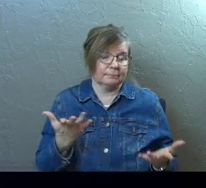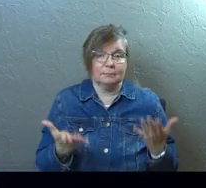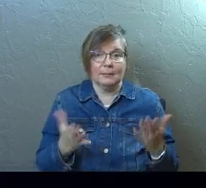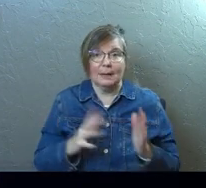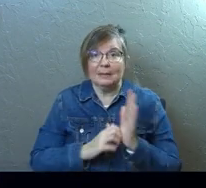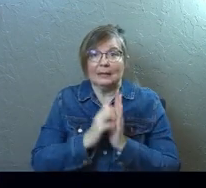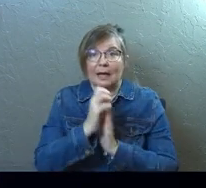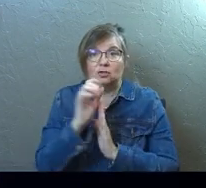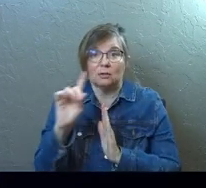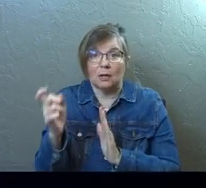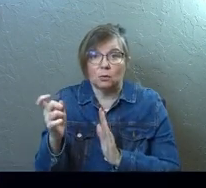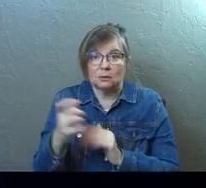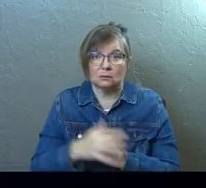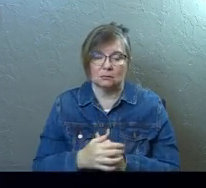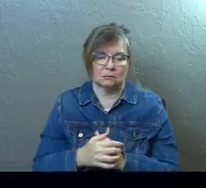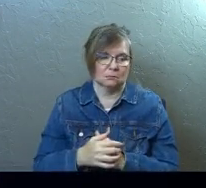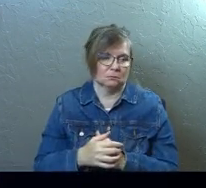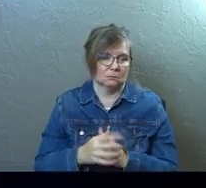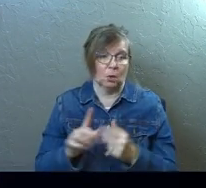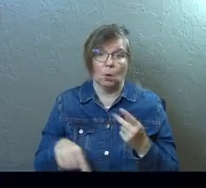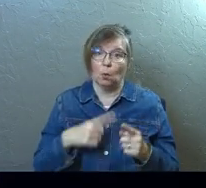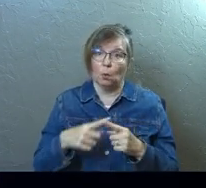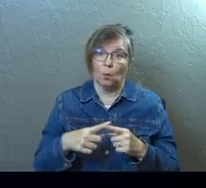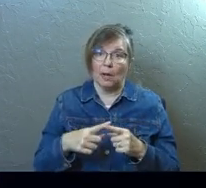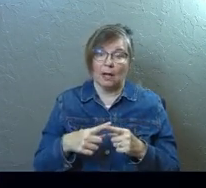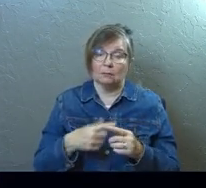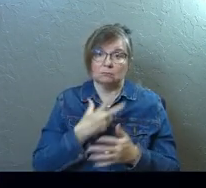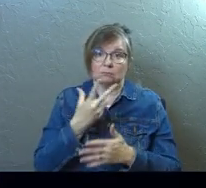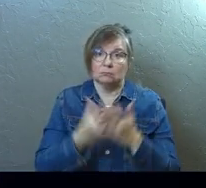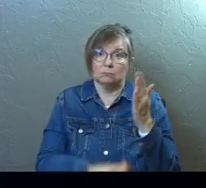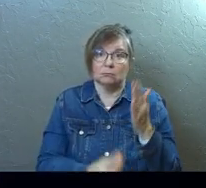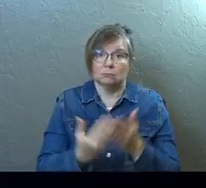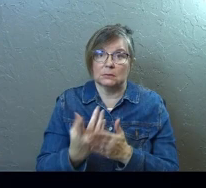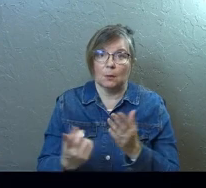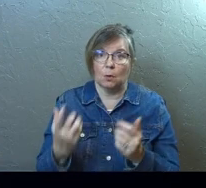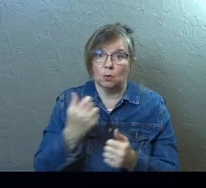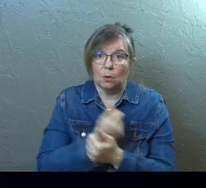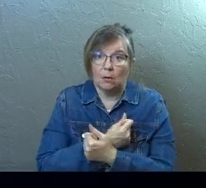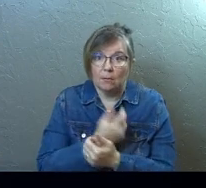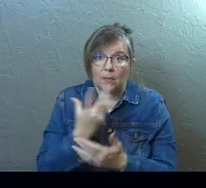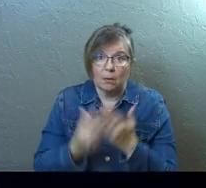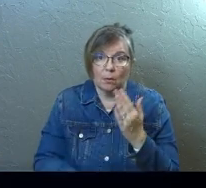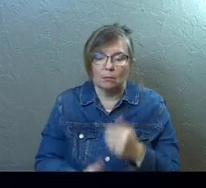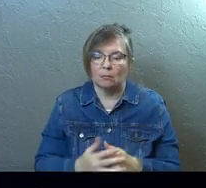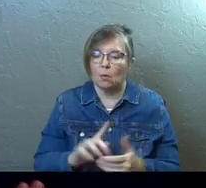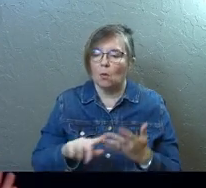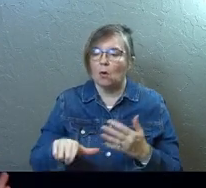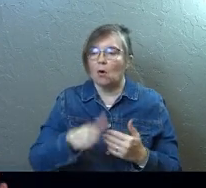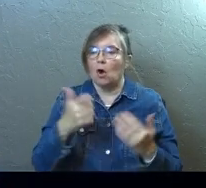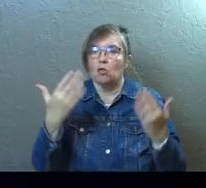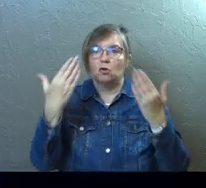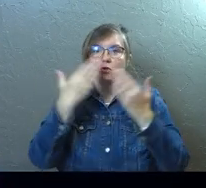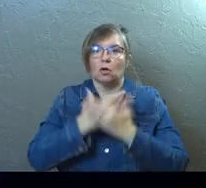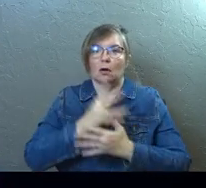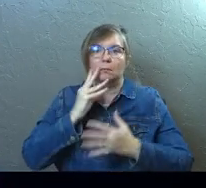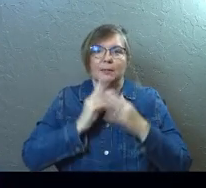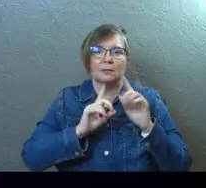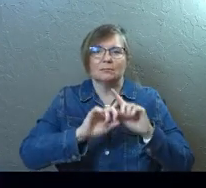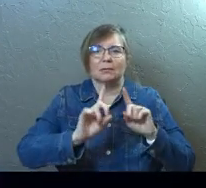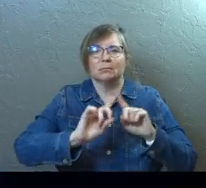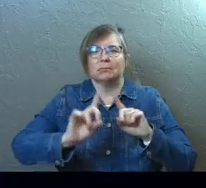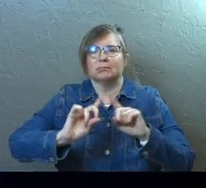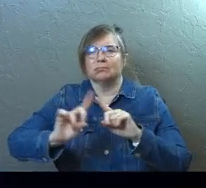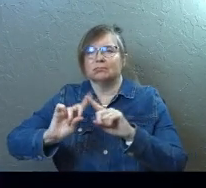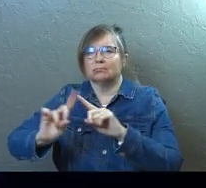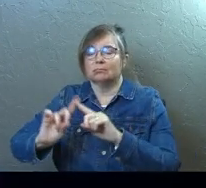It might be a cancer diagnosis. It might be when you've lost someone. But it might be any other darkest of darks in your